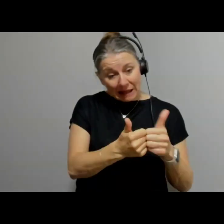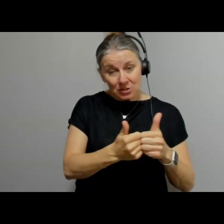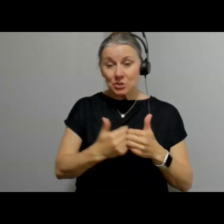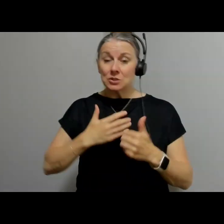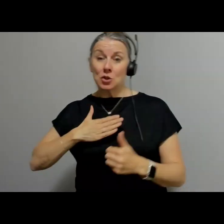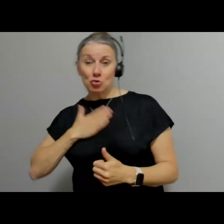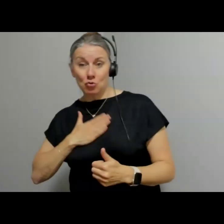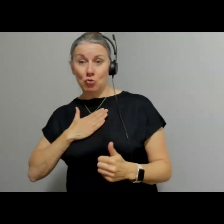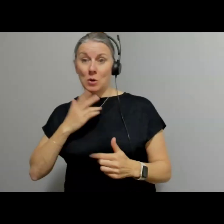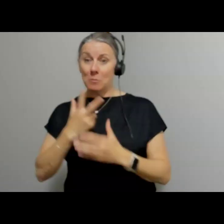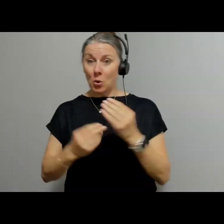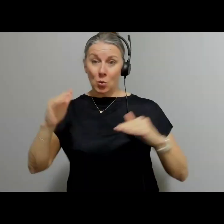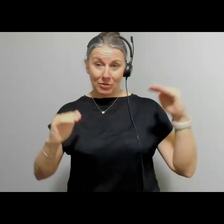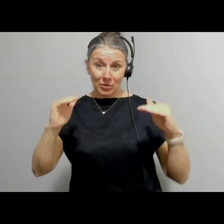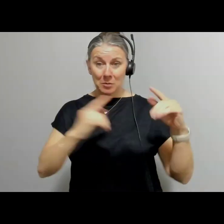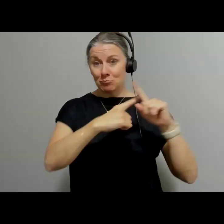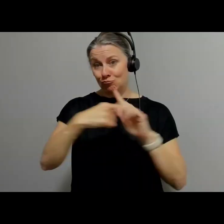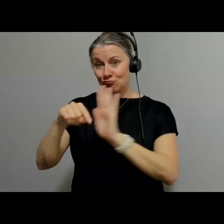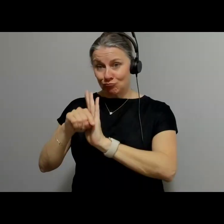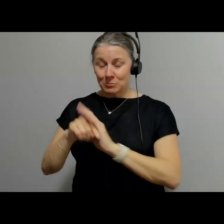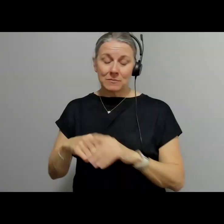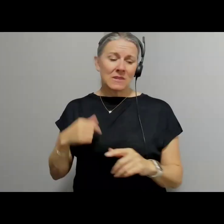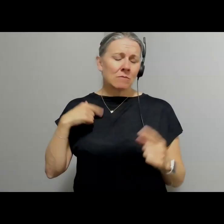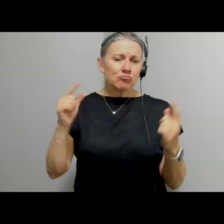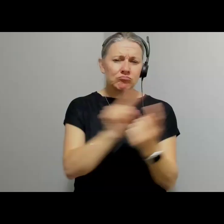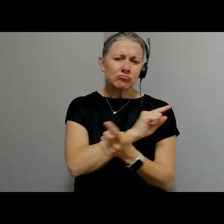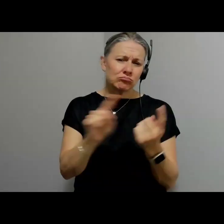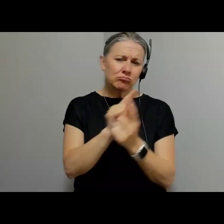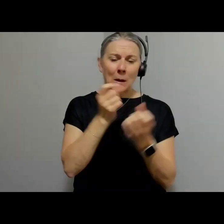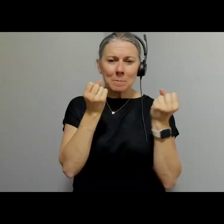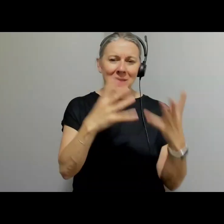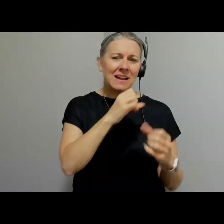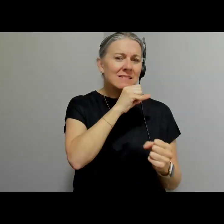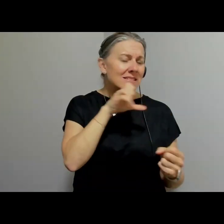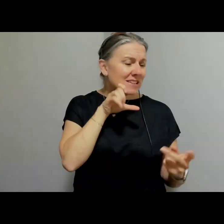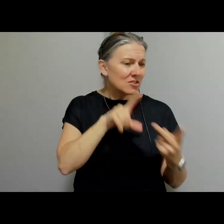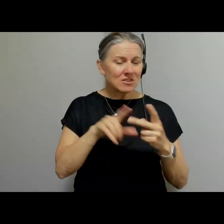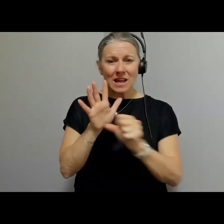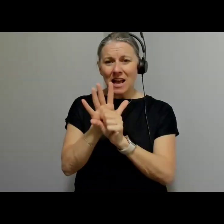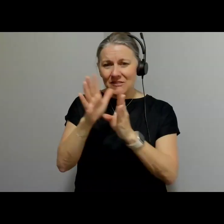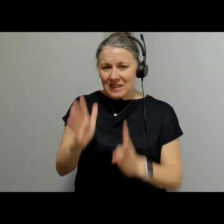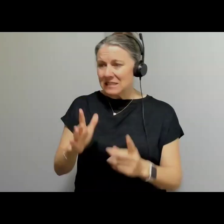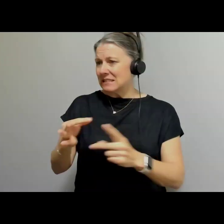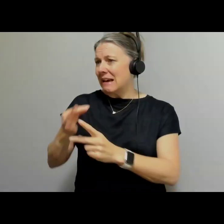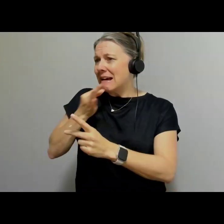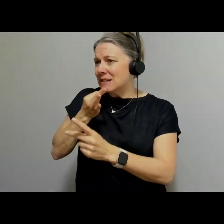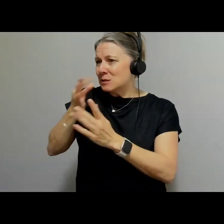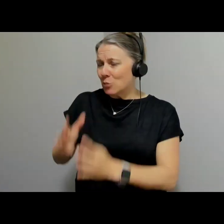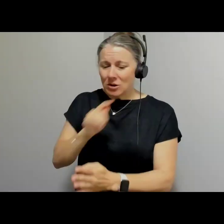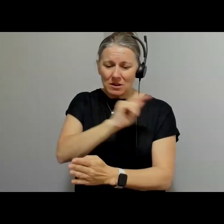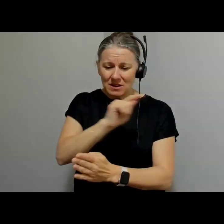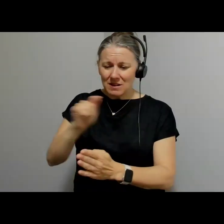joy, really, for me to meet so many seniors and advocates and experts across the country. And it's shown me